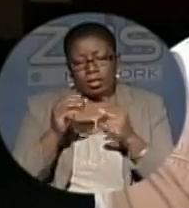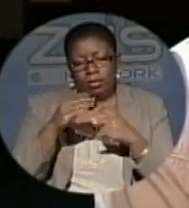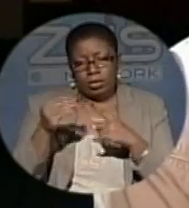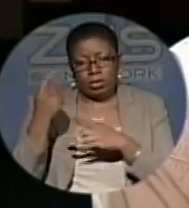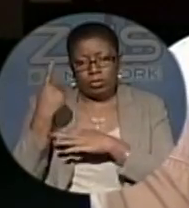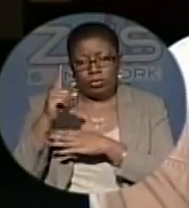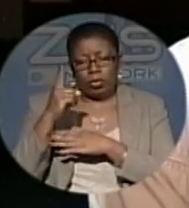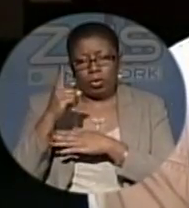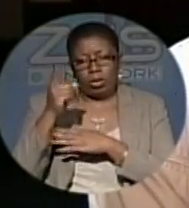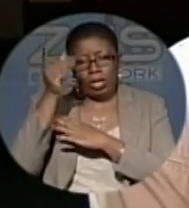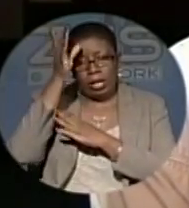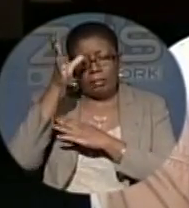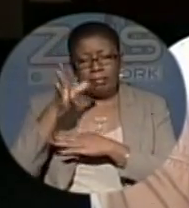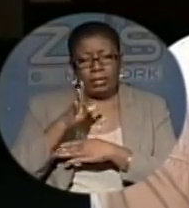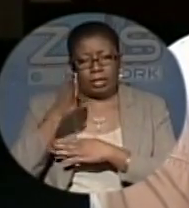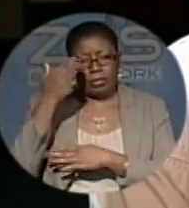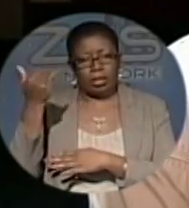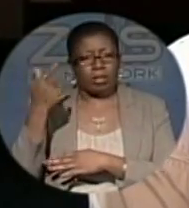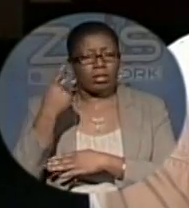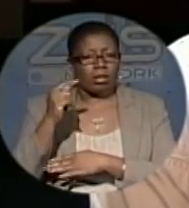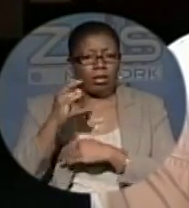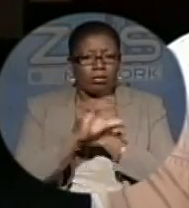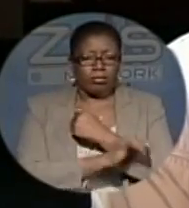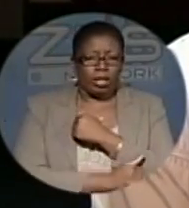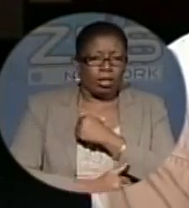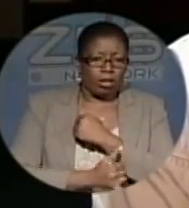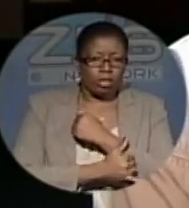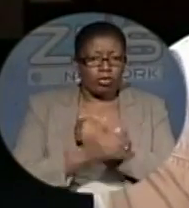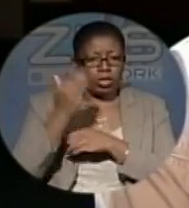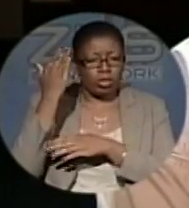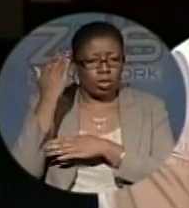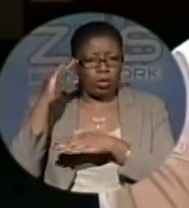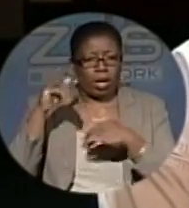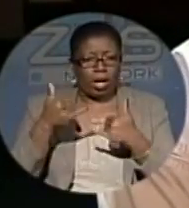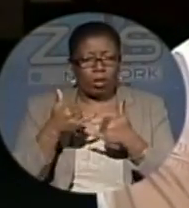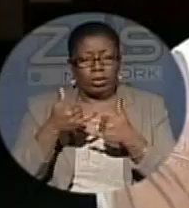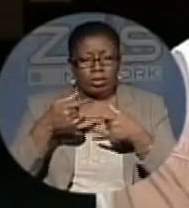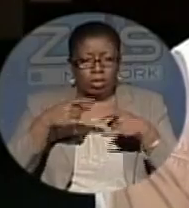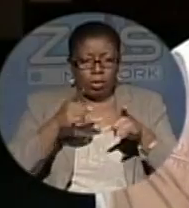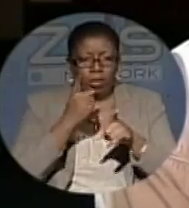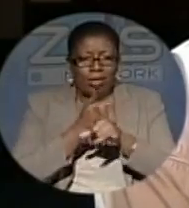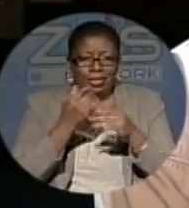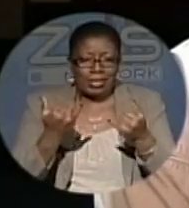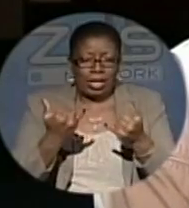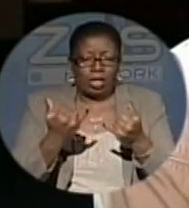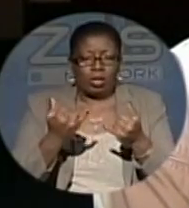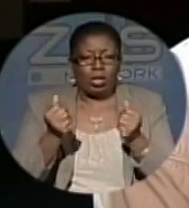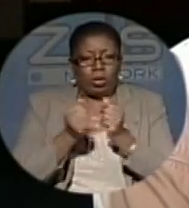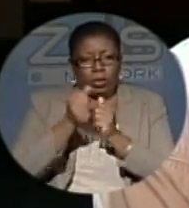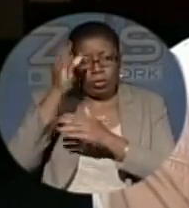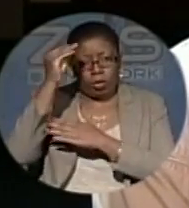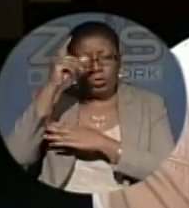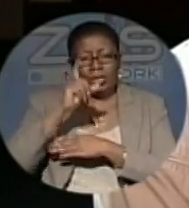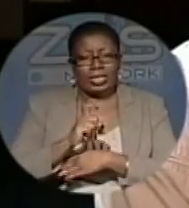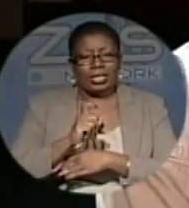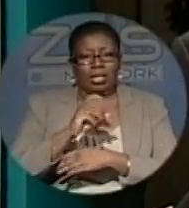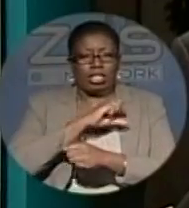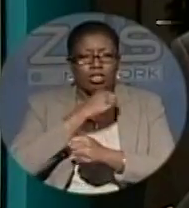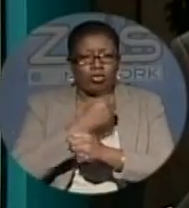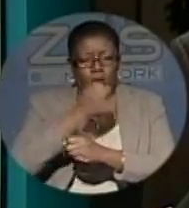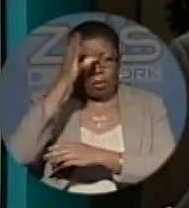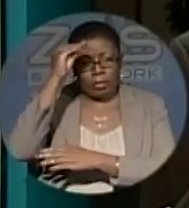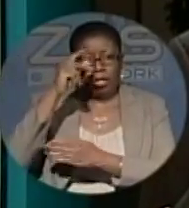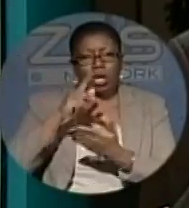for males, because the country know how the country is going now with males. So we need a strong male program.